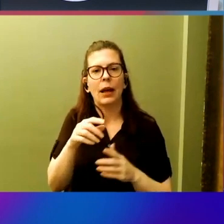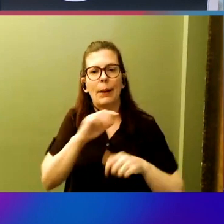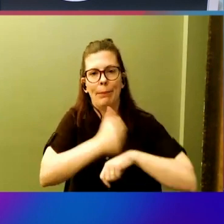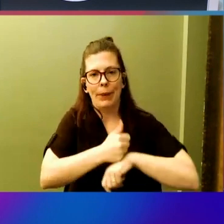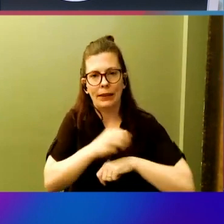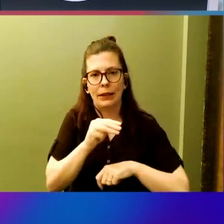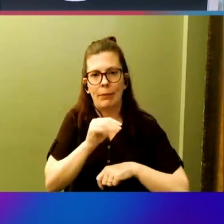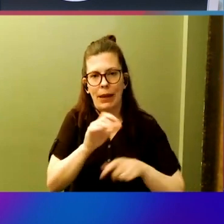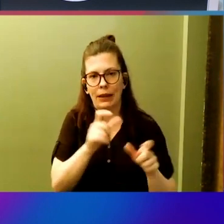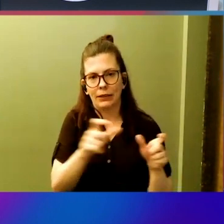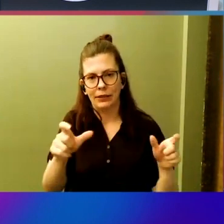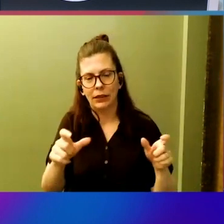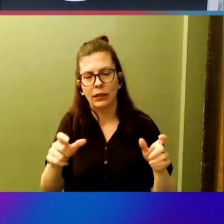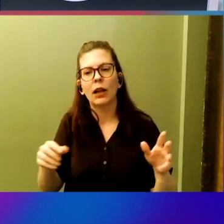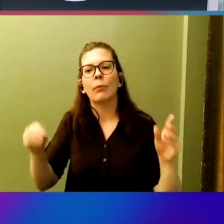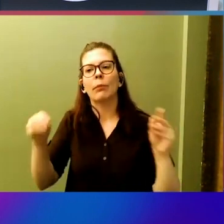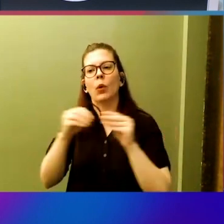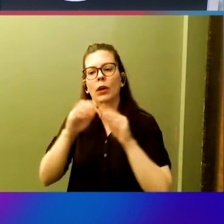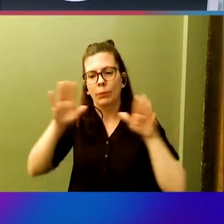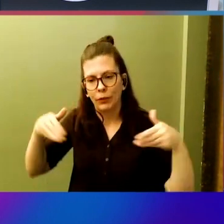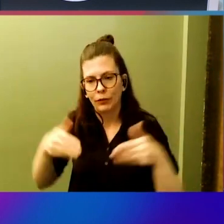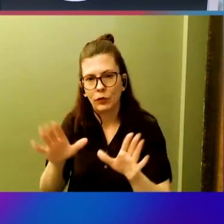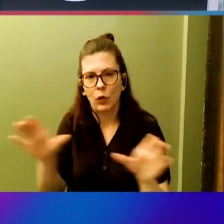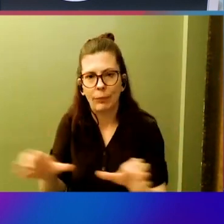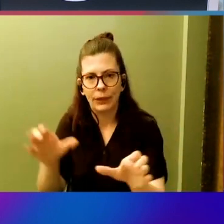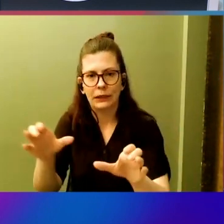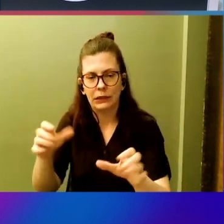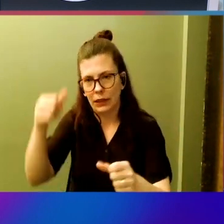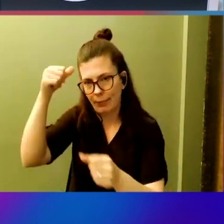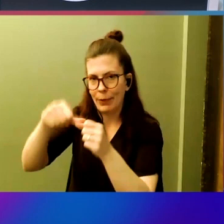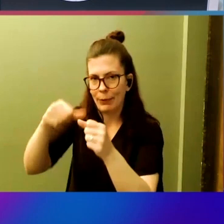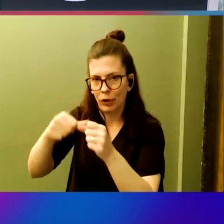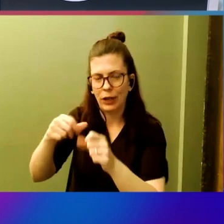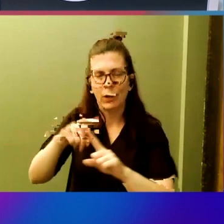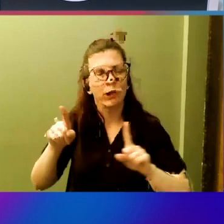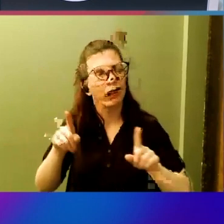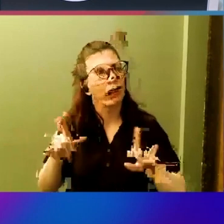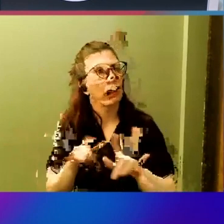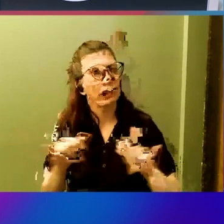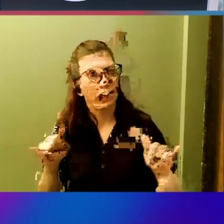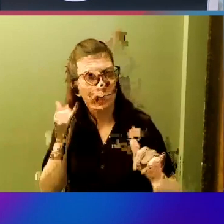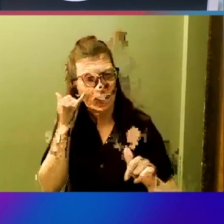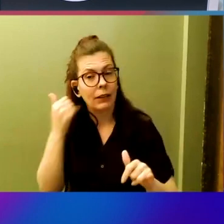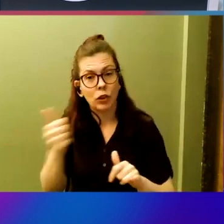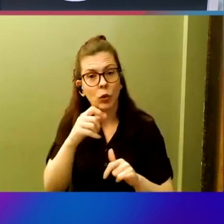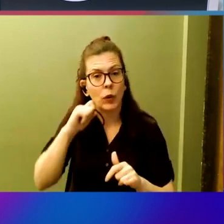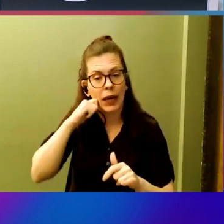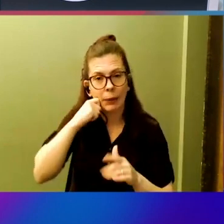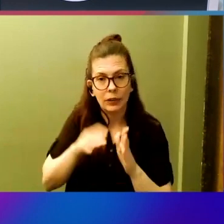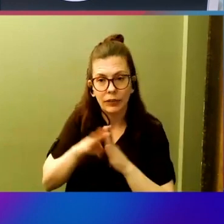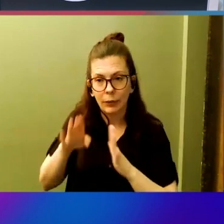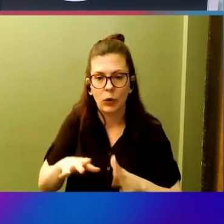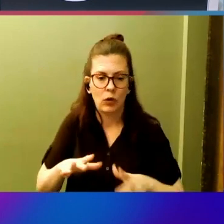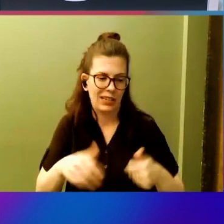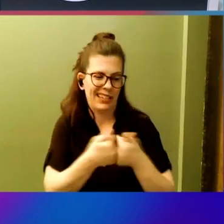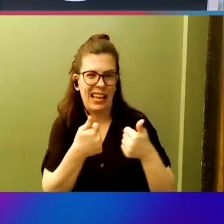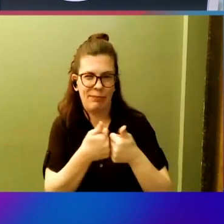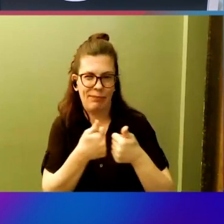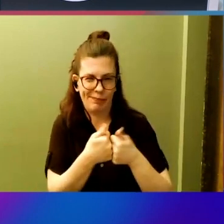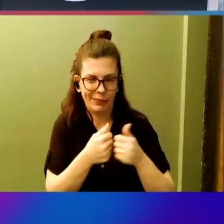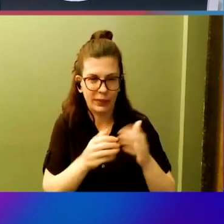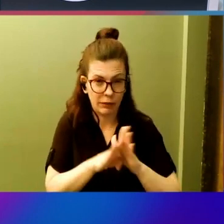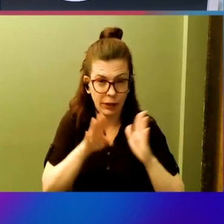much more performant memory, but then at the same time, if you are a Apple developer or you're a games developer that has a lot of